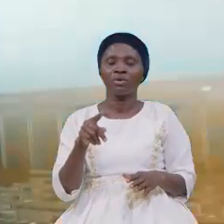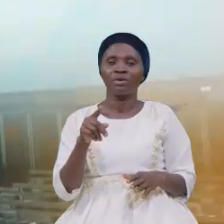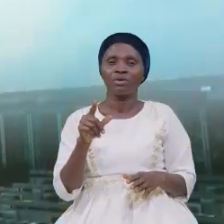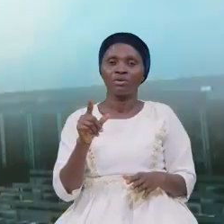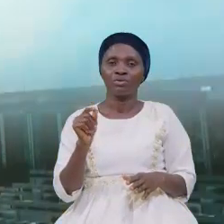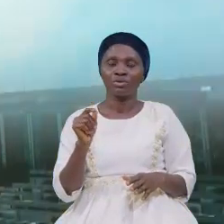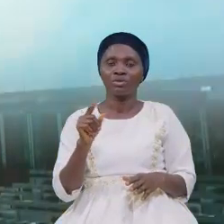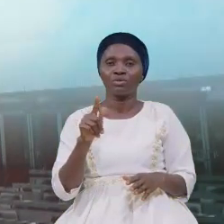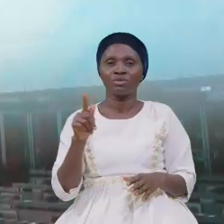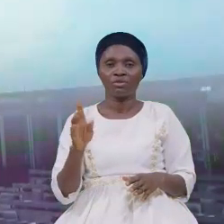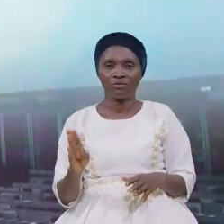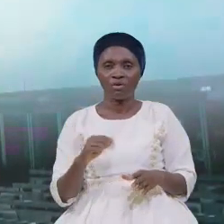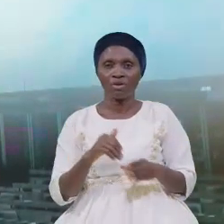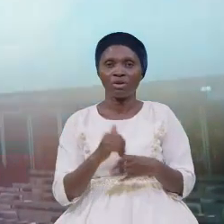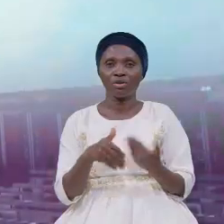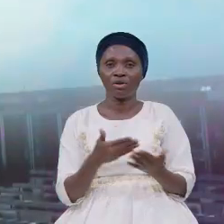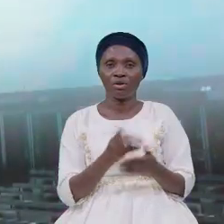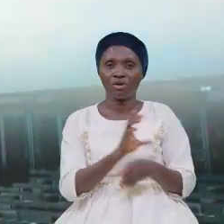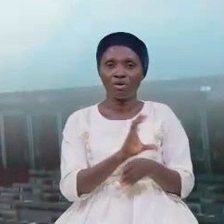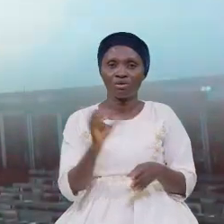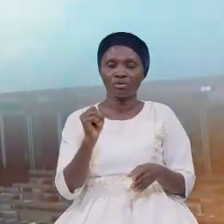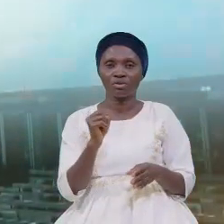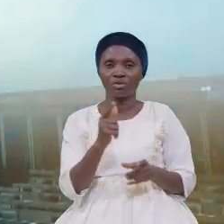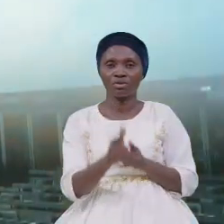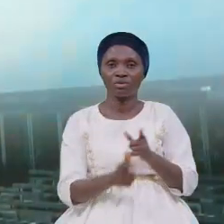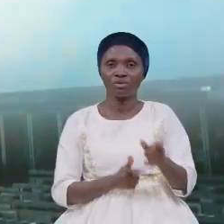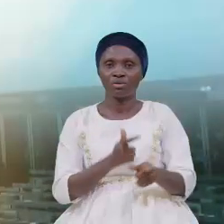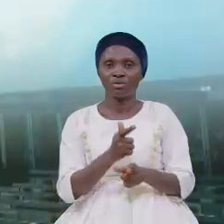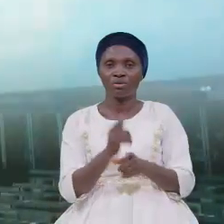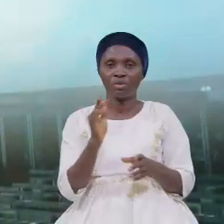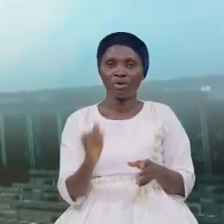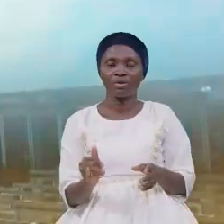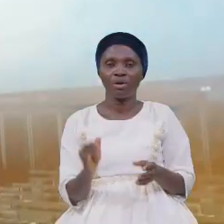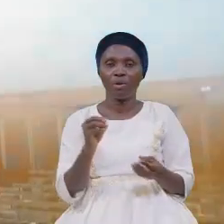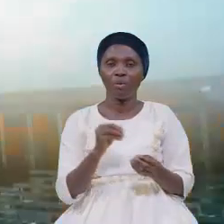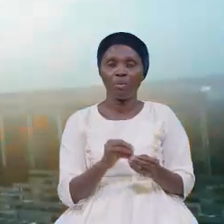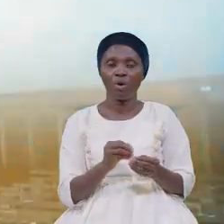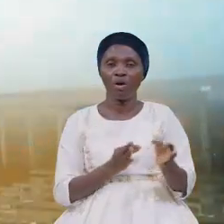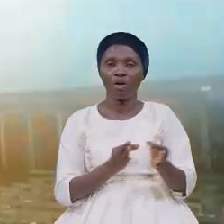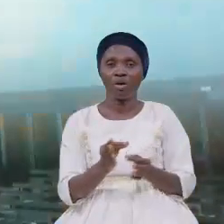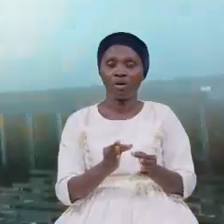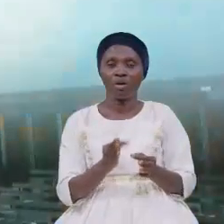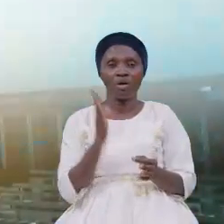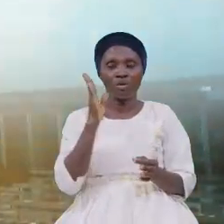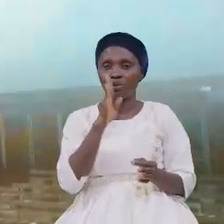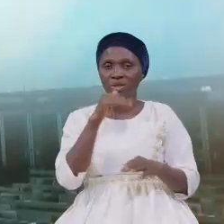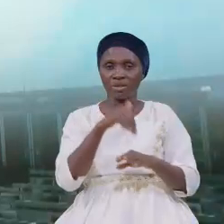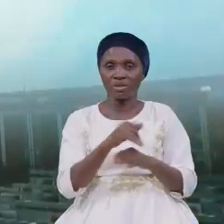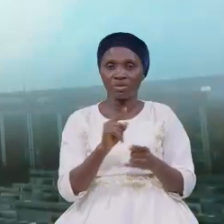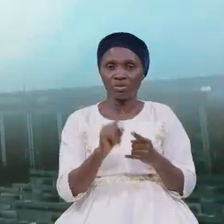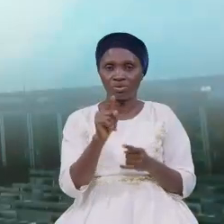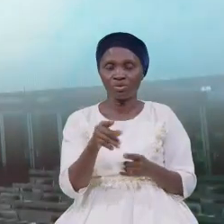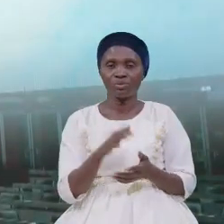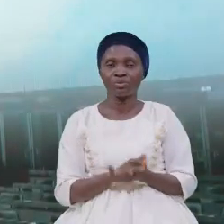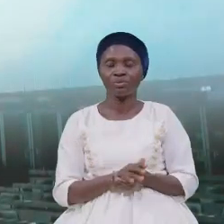More details about this will be sent to you. Our pastor will be delighted